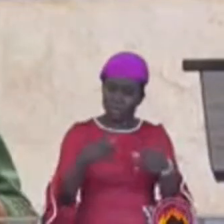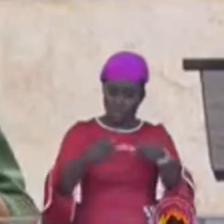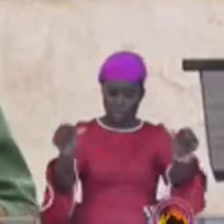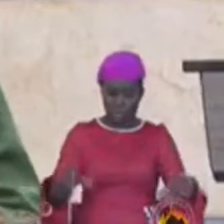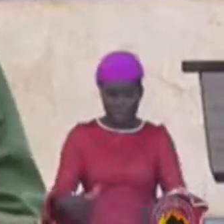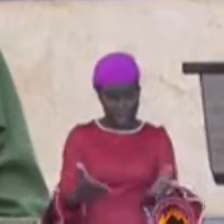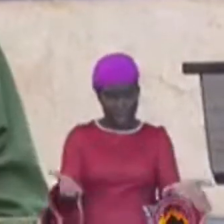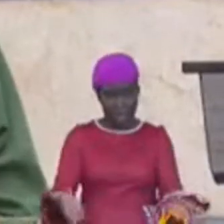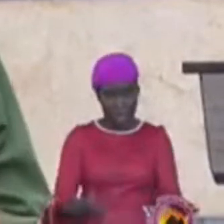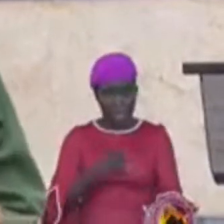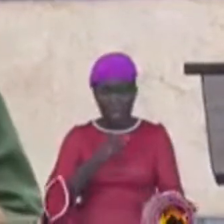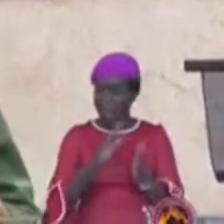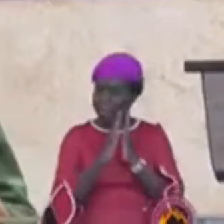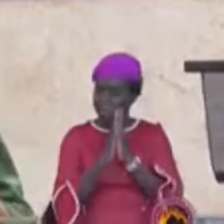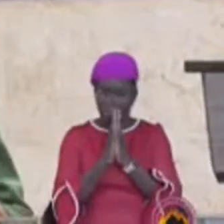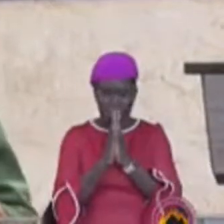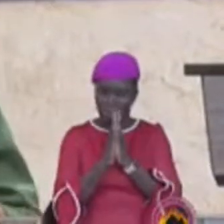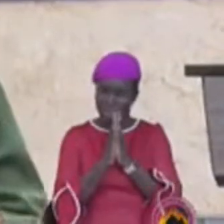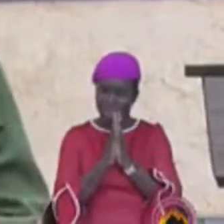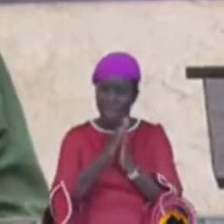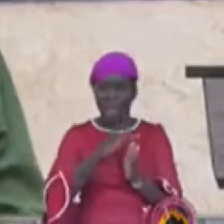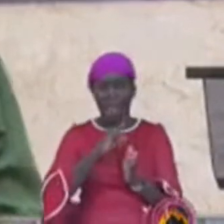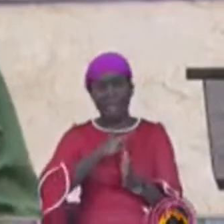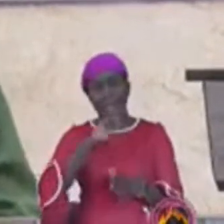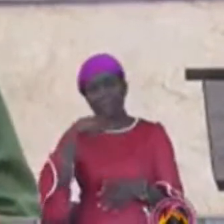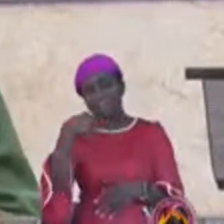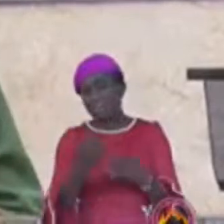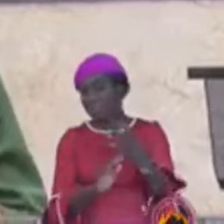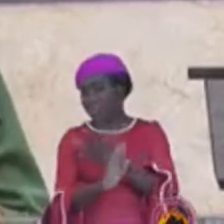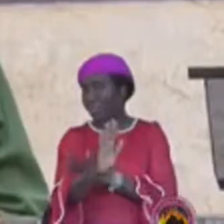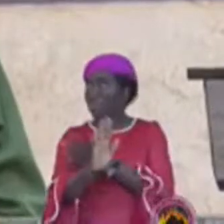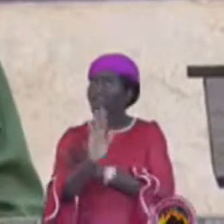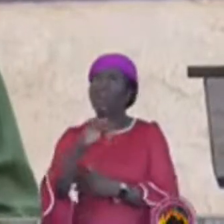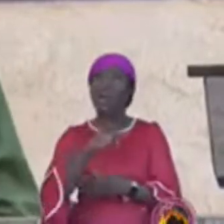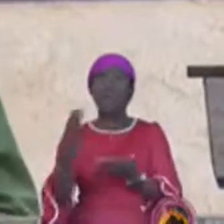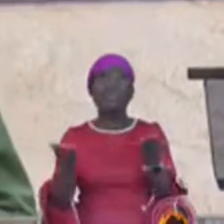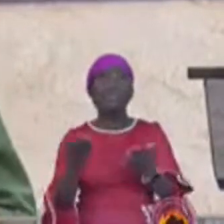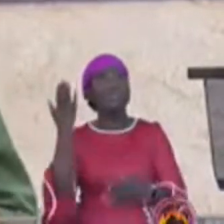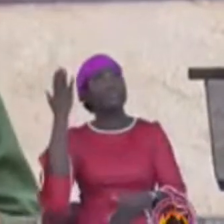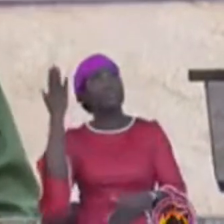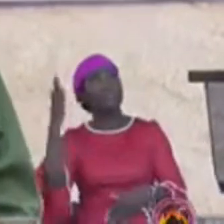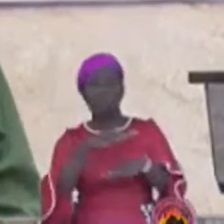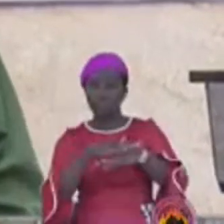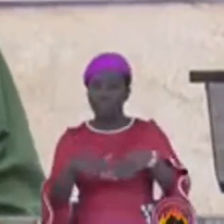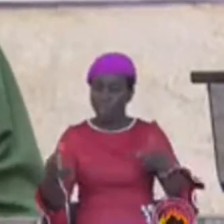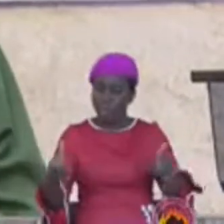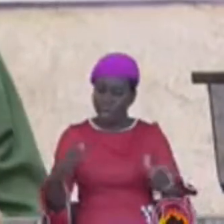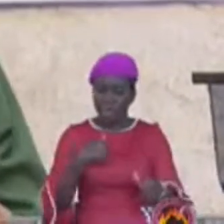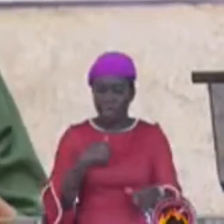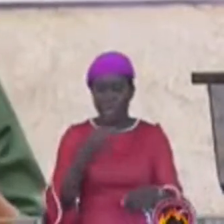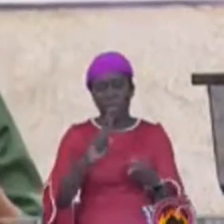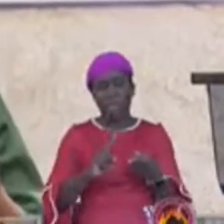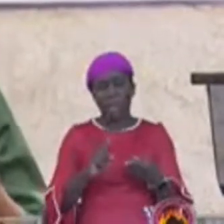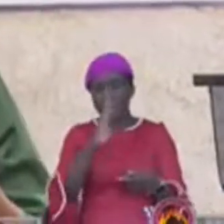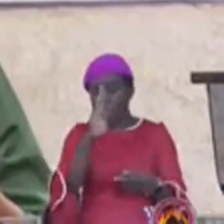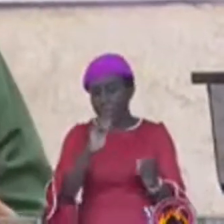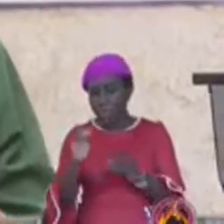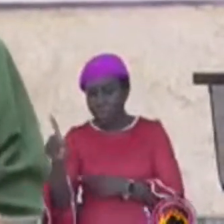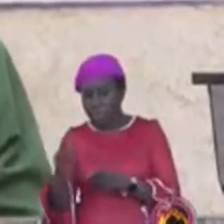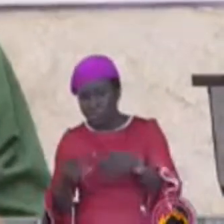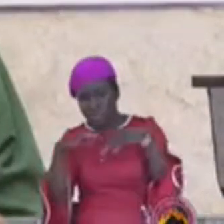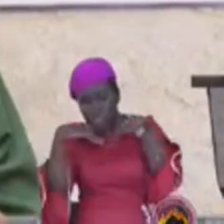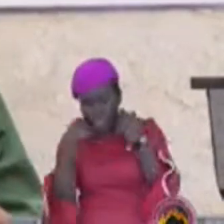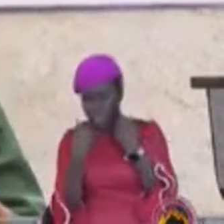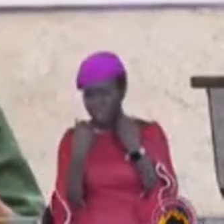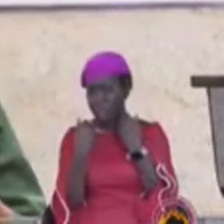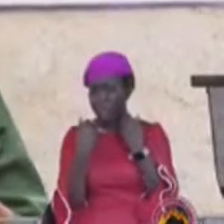God of this mountain, I serve you. Don't let me be put to shame. I cried. I said, God, what could happen that we